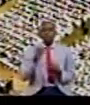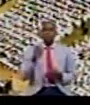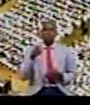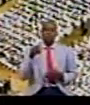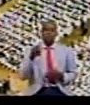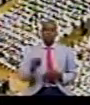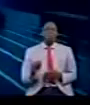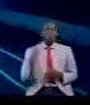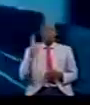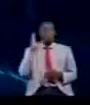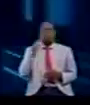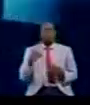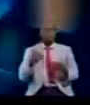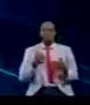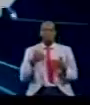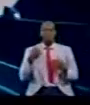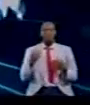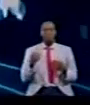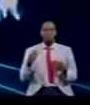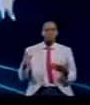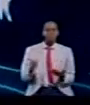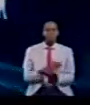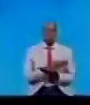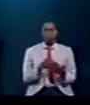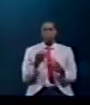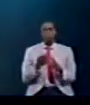Call upon him.